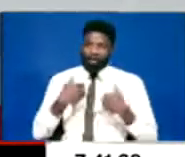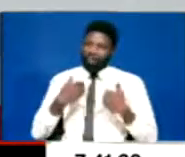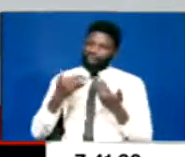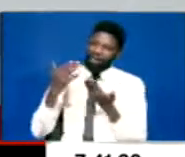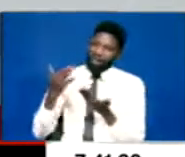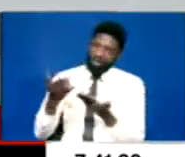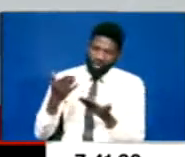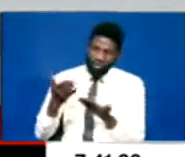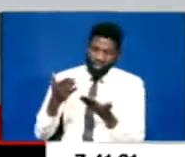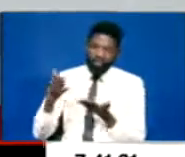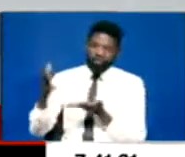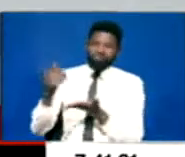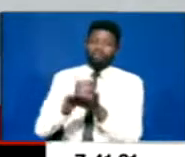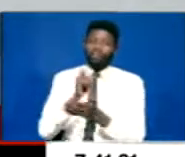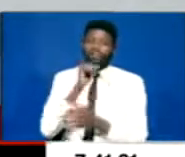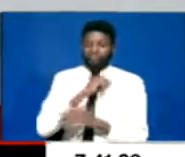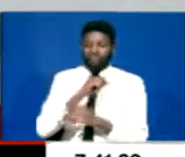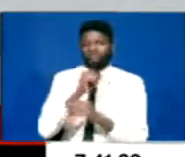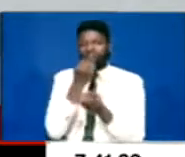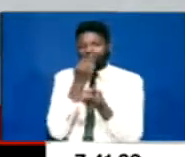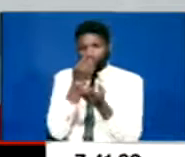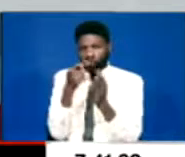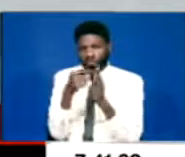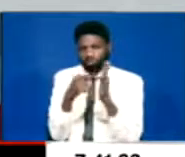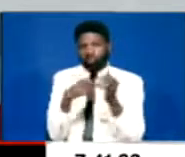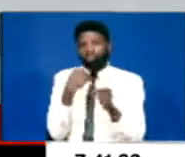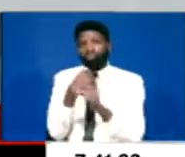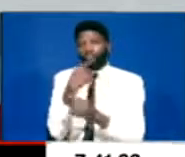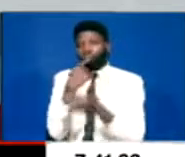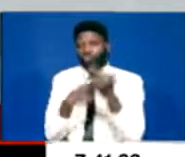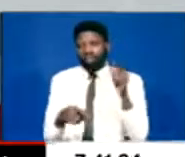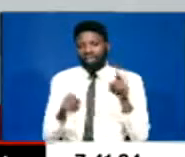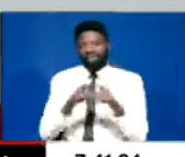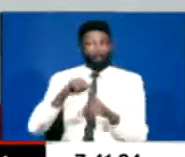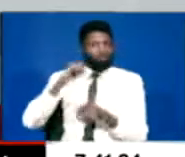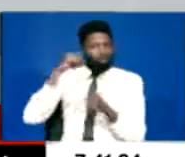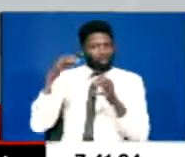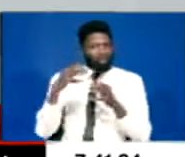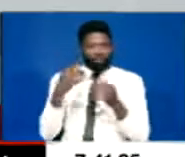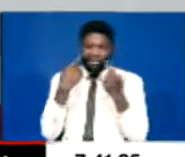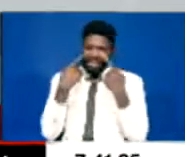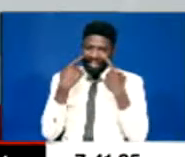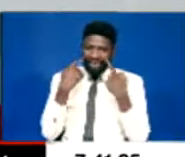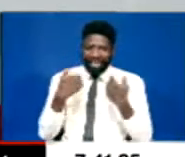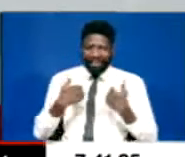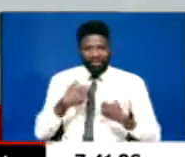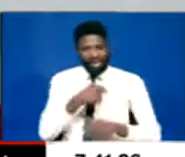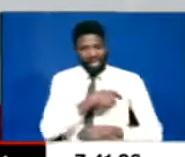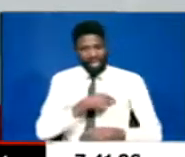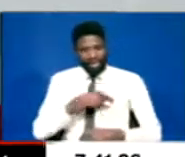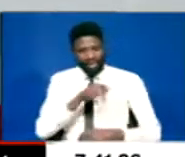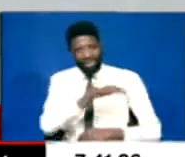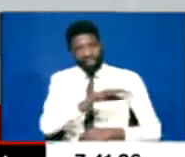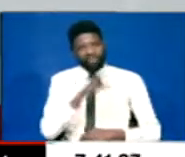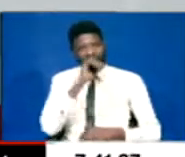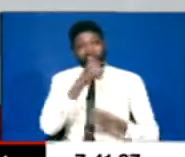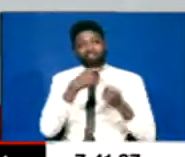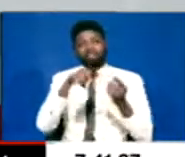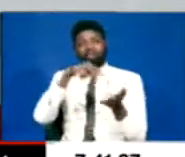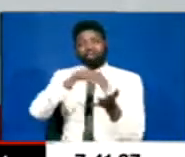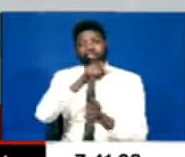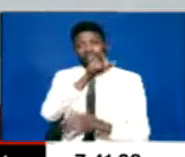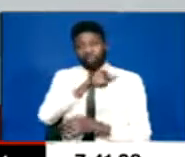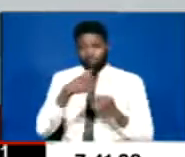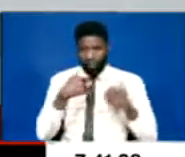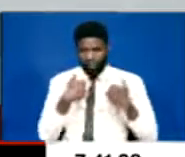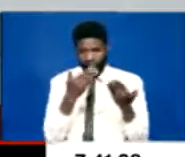have instructions? Yeah. The parties will be looking, okay, the places that they don't have agents, do they have candidates? So the final logistics now are being put in place.